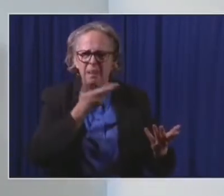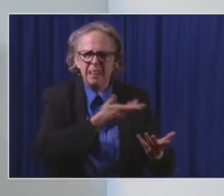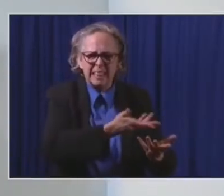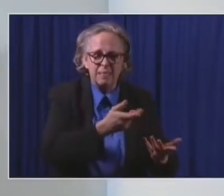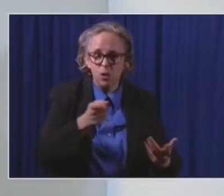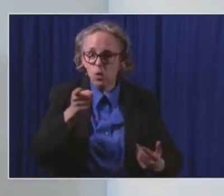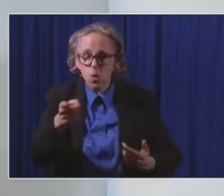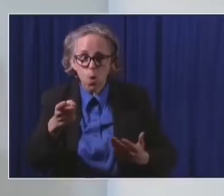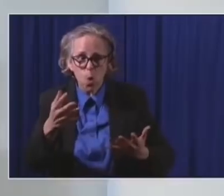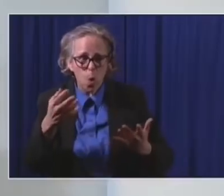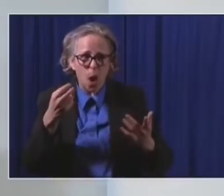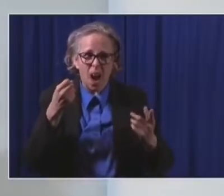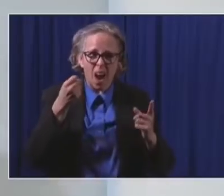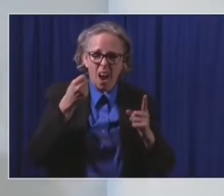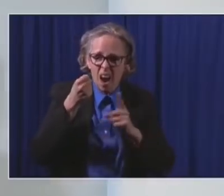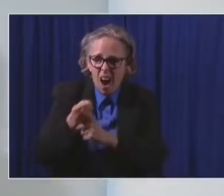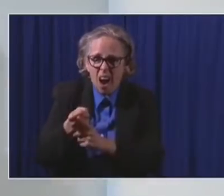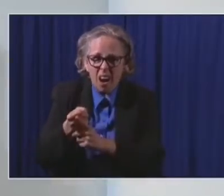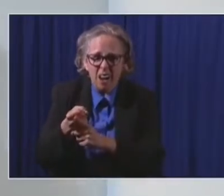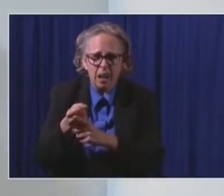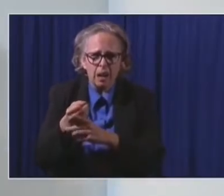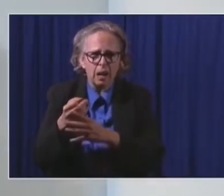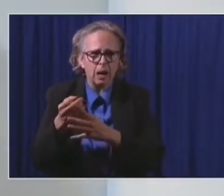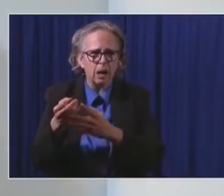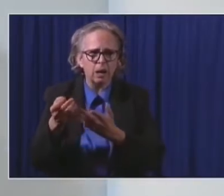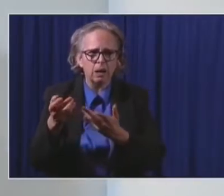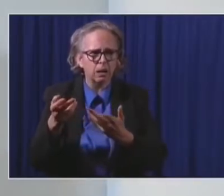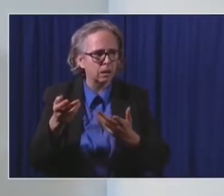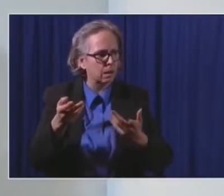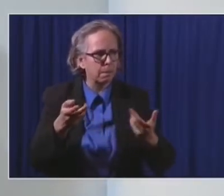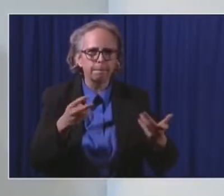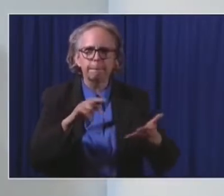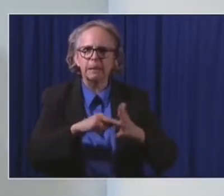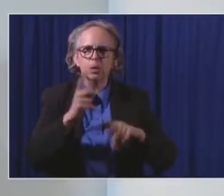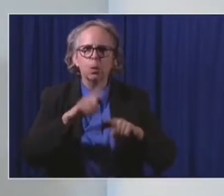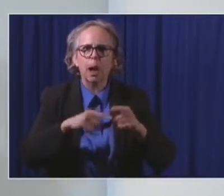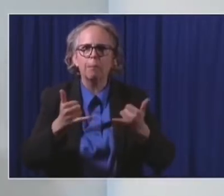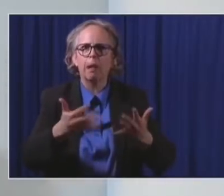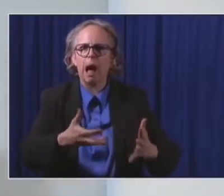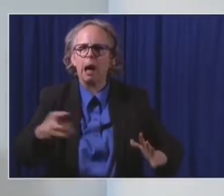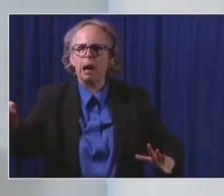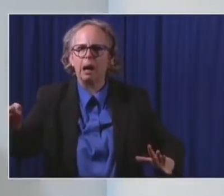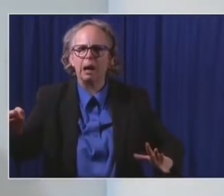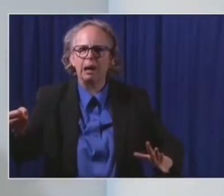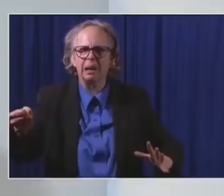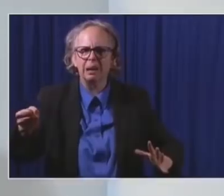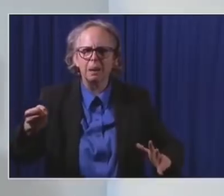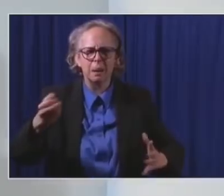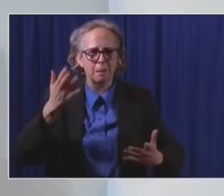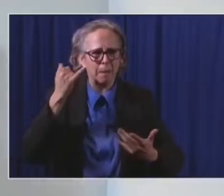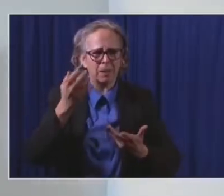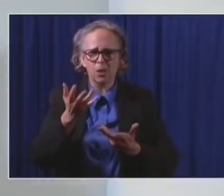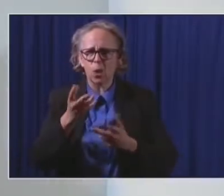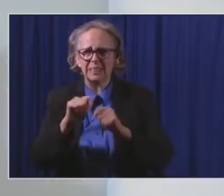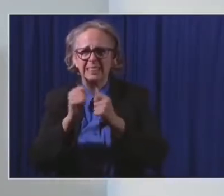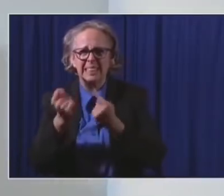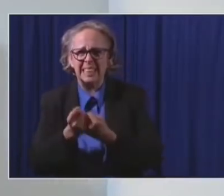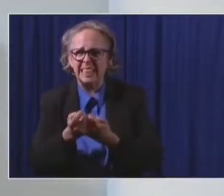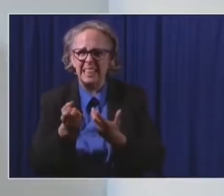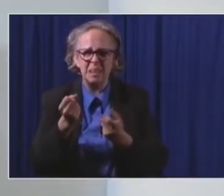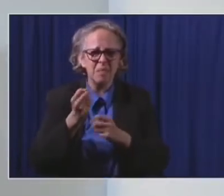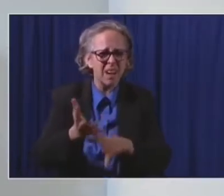coronavirus, and particularly the spread of the coronavirus. And just think about the fact that, if you get it, you're going to be